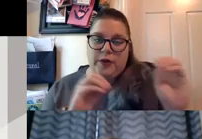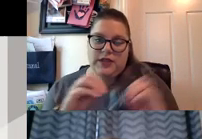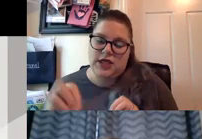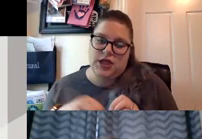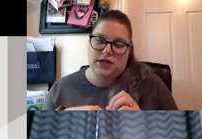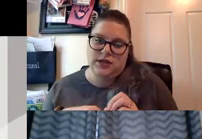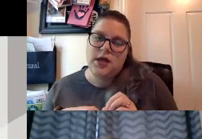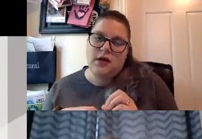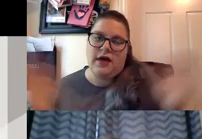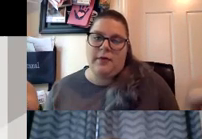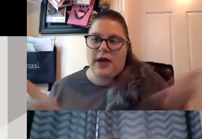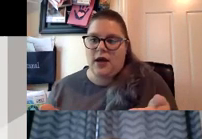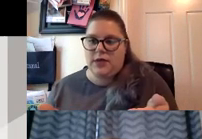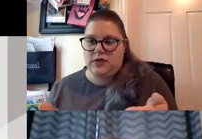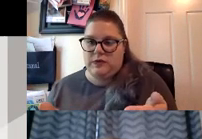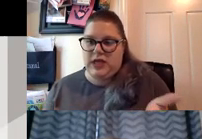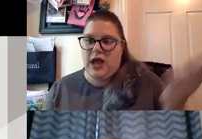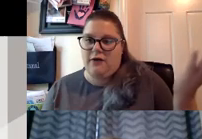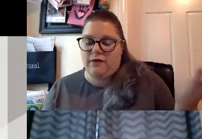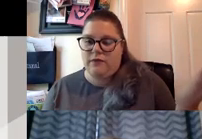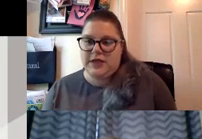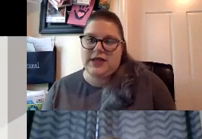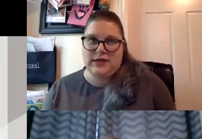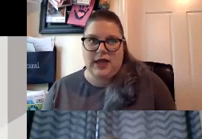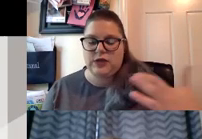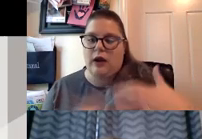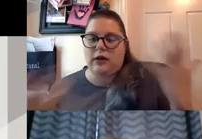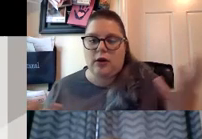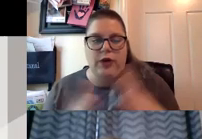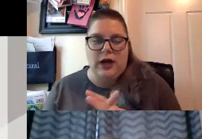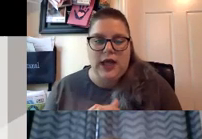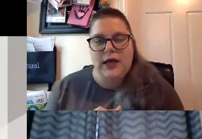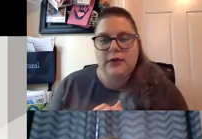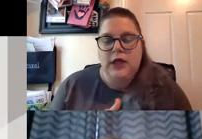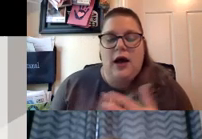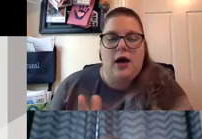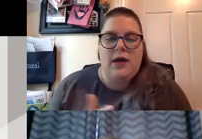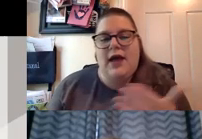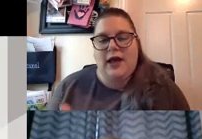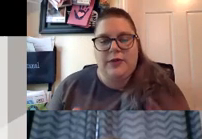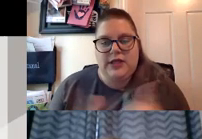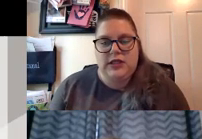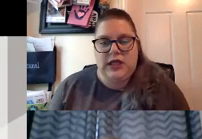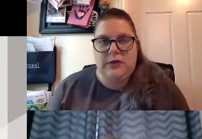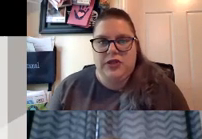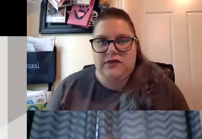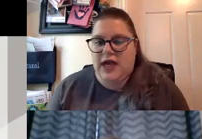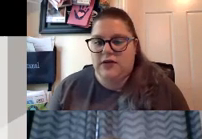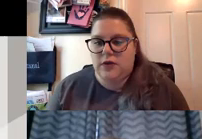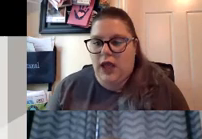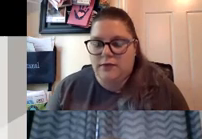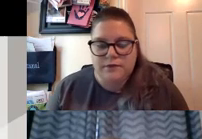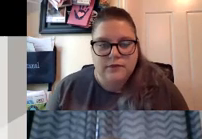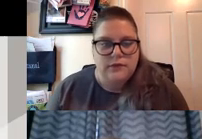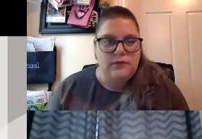all the permutations that might come into a PDF, be sent electronically or put online. And that kind of plays into the images of